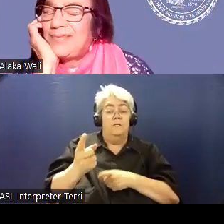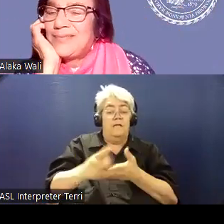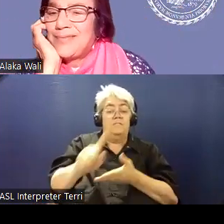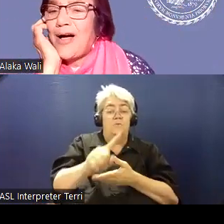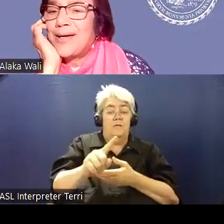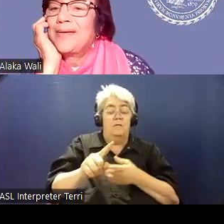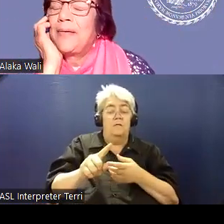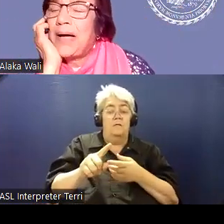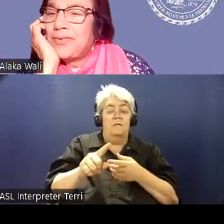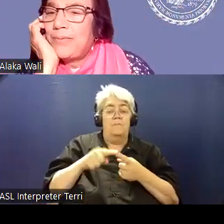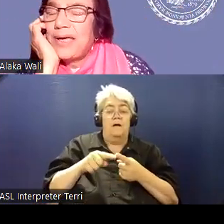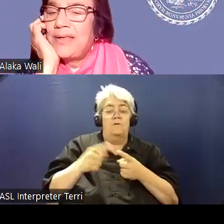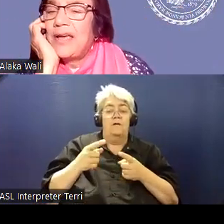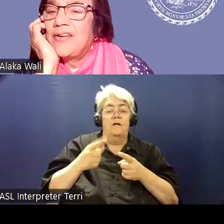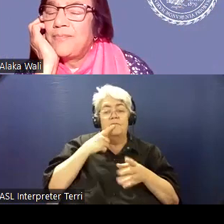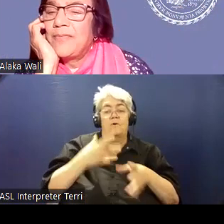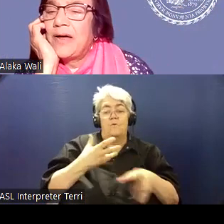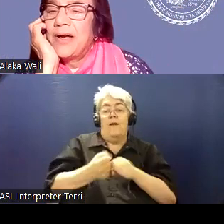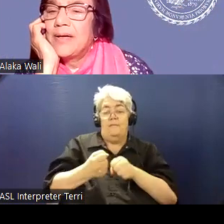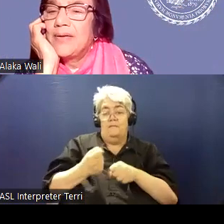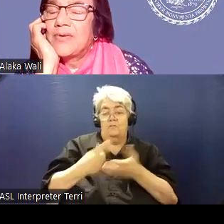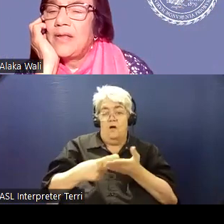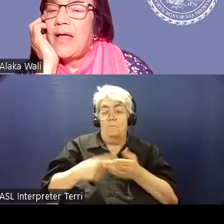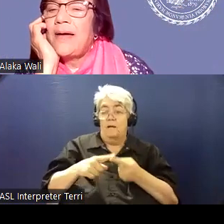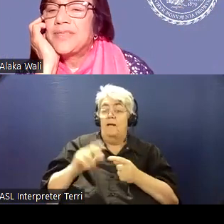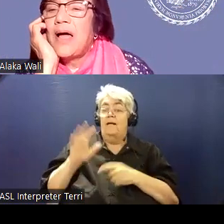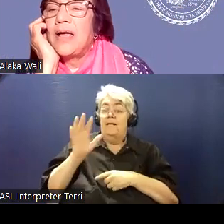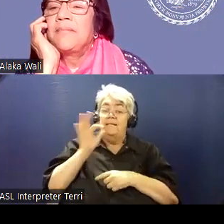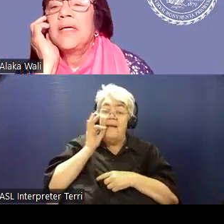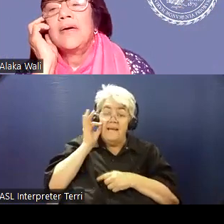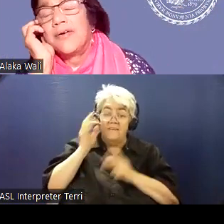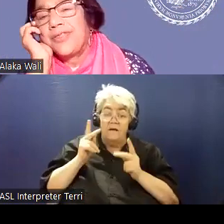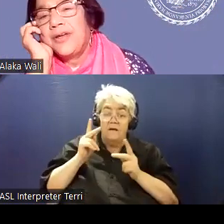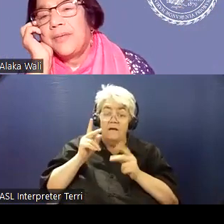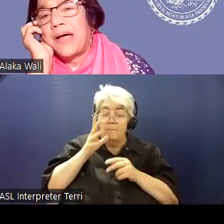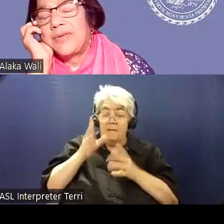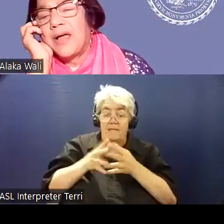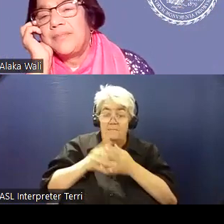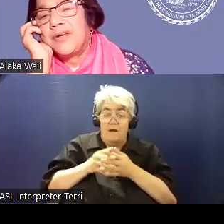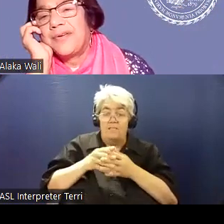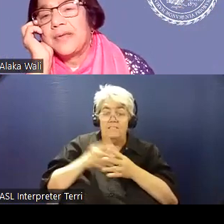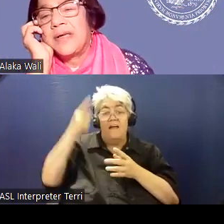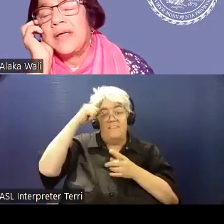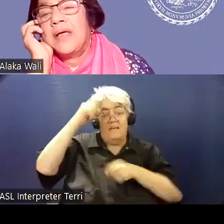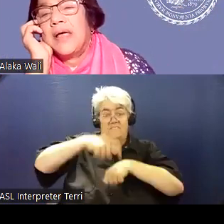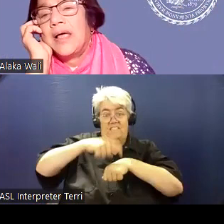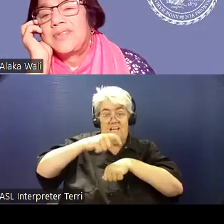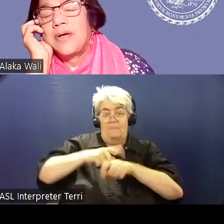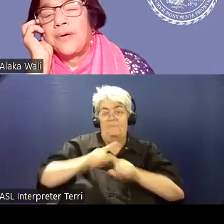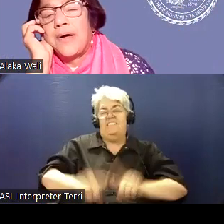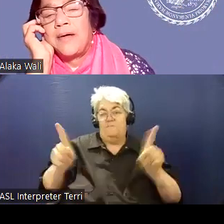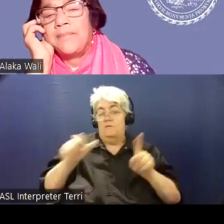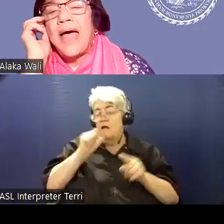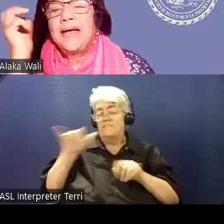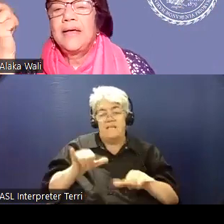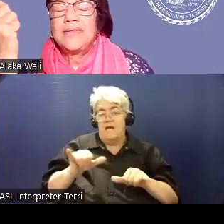Rapid talk about the way Native Americans collapse time or think about time differently. And